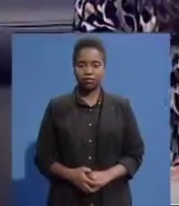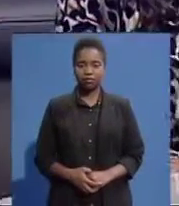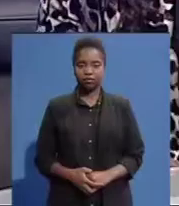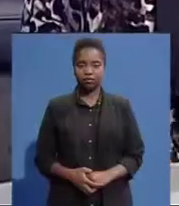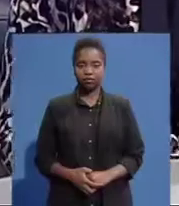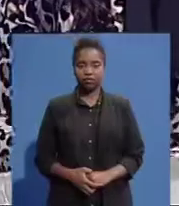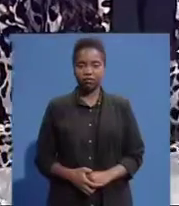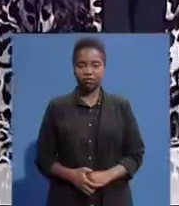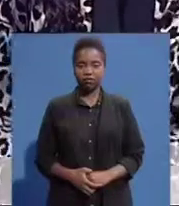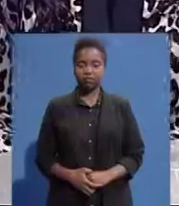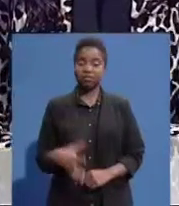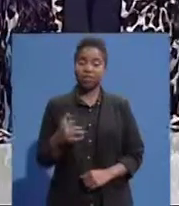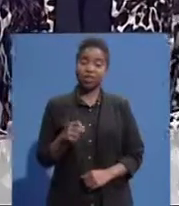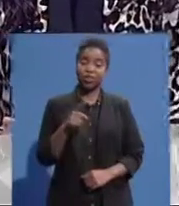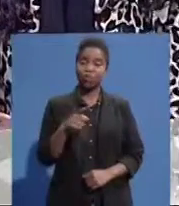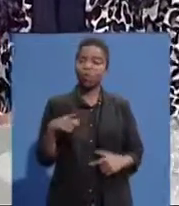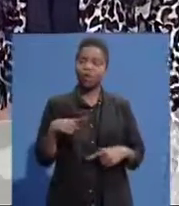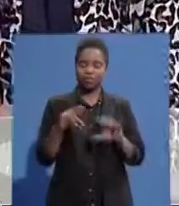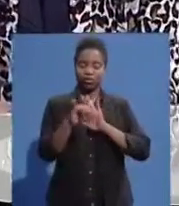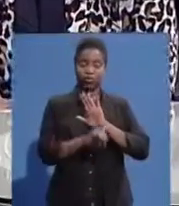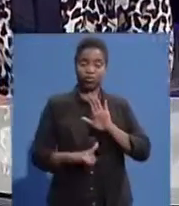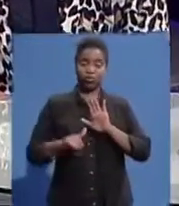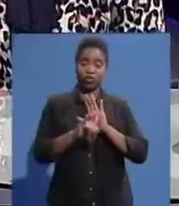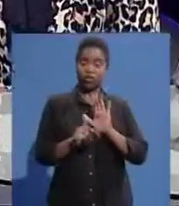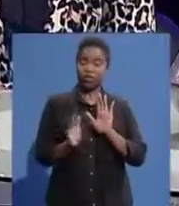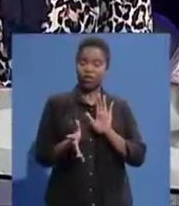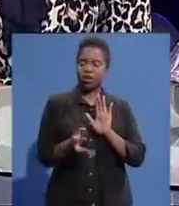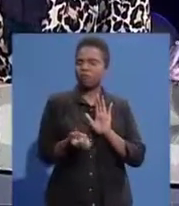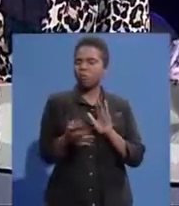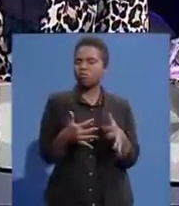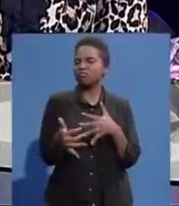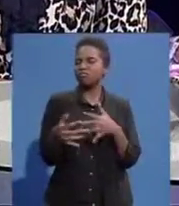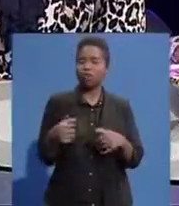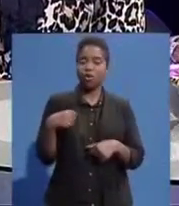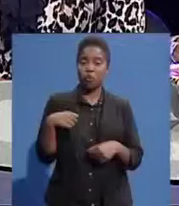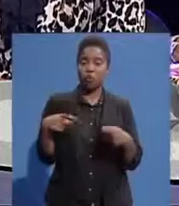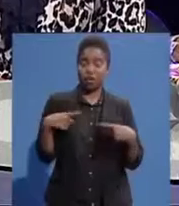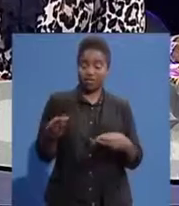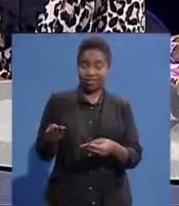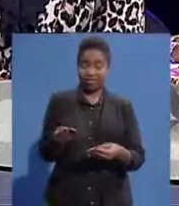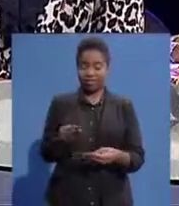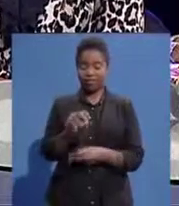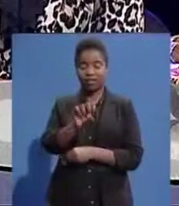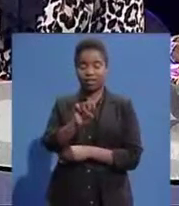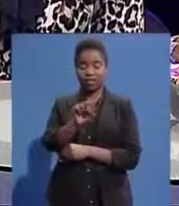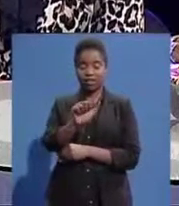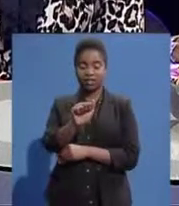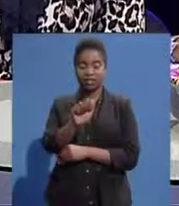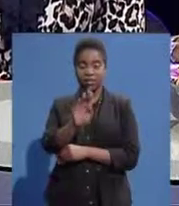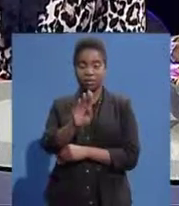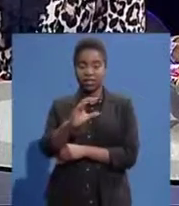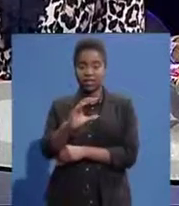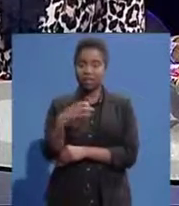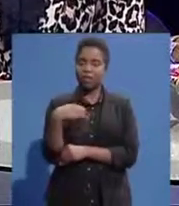If you have a video clip that you have posted on YouTube or Instagram and you'd like to submit your video to the SABC to make your voice